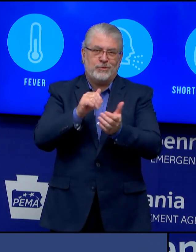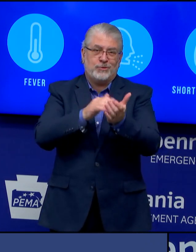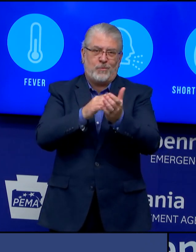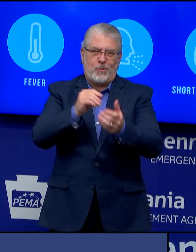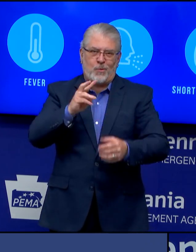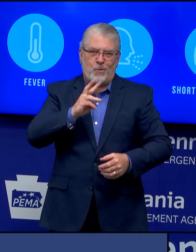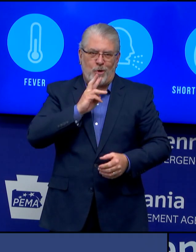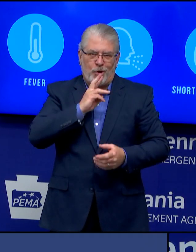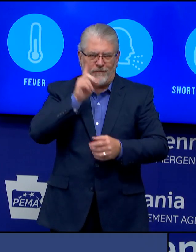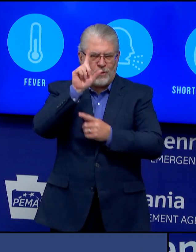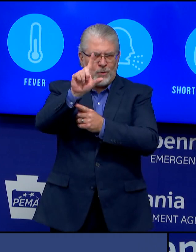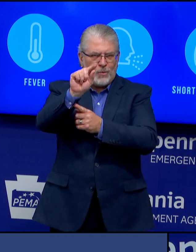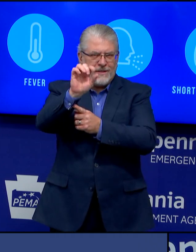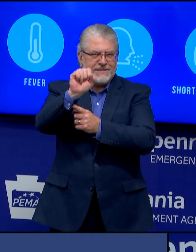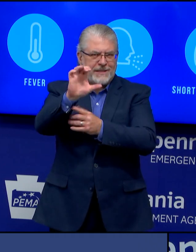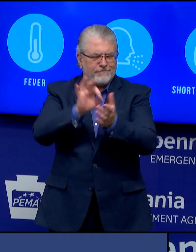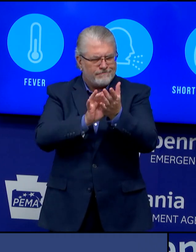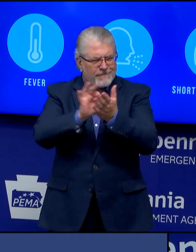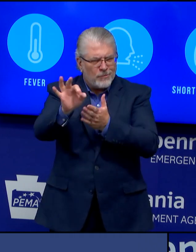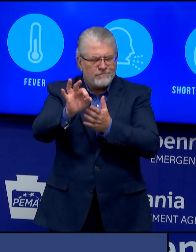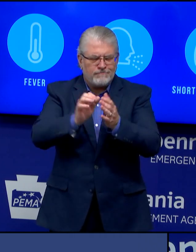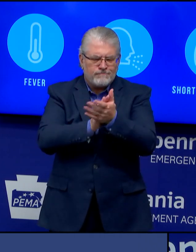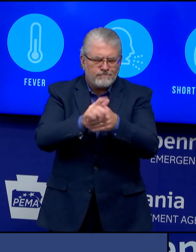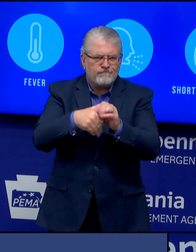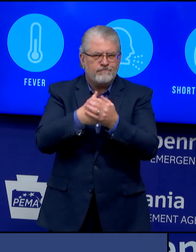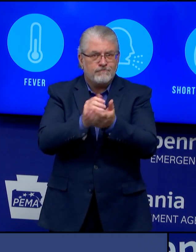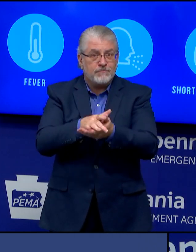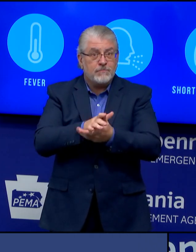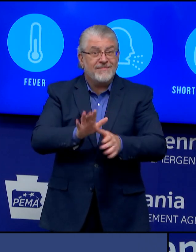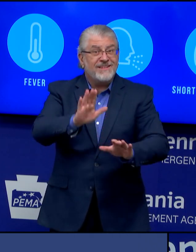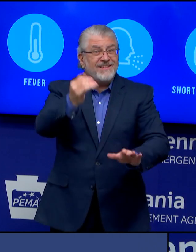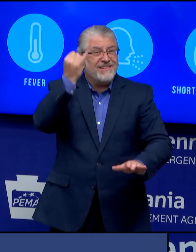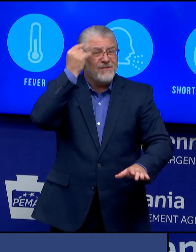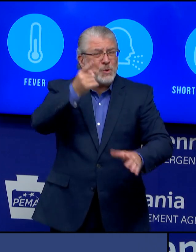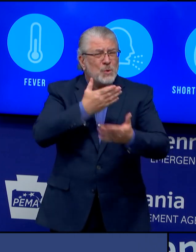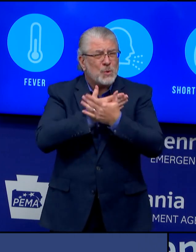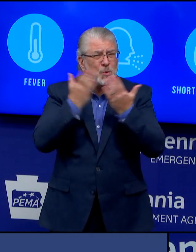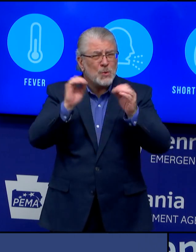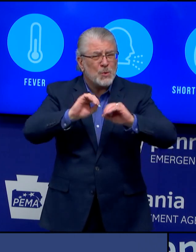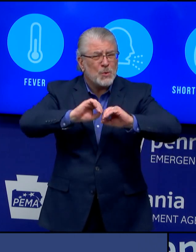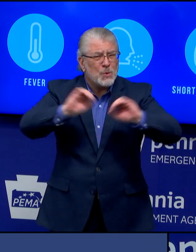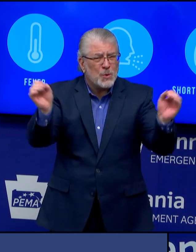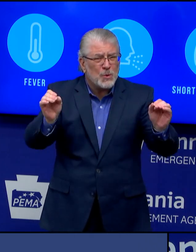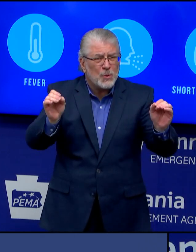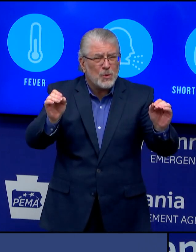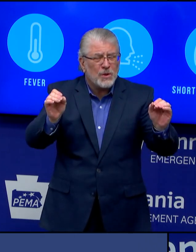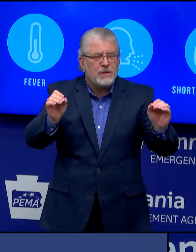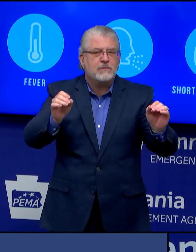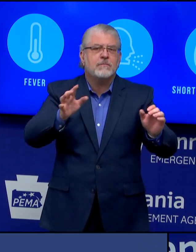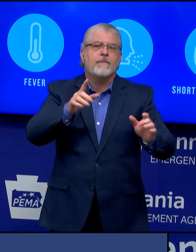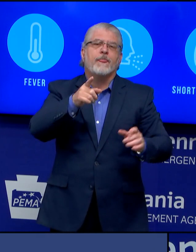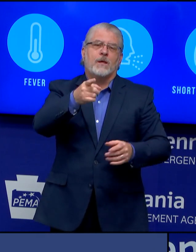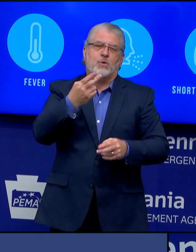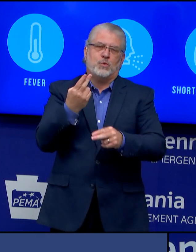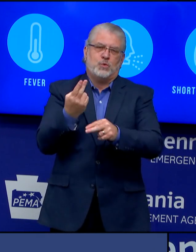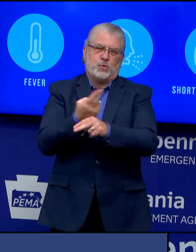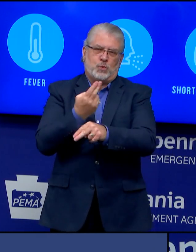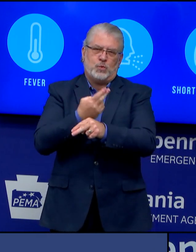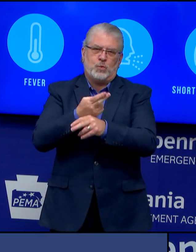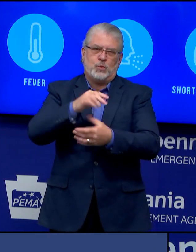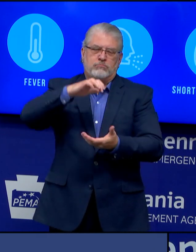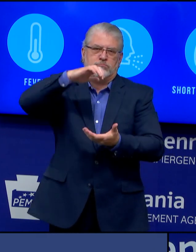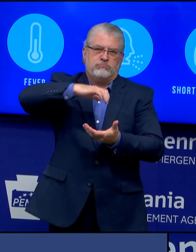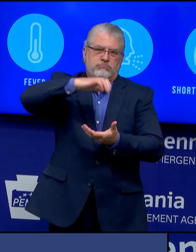that it takes to sing Happy Birthday twice. And please use hand sanitizer if soap and water are